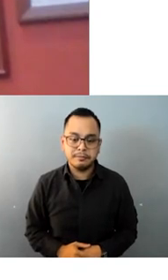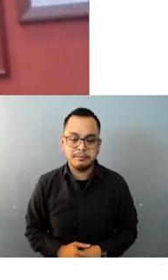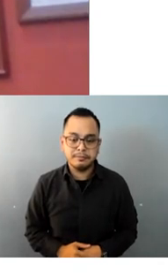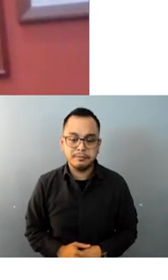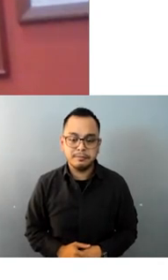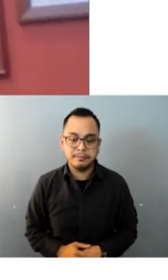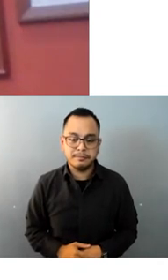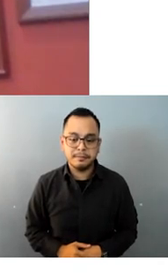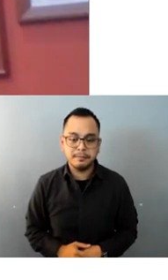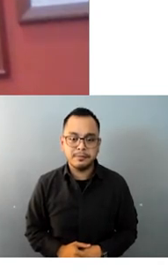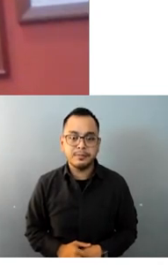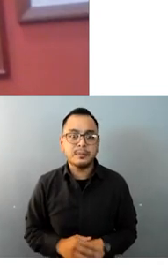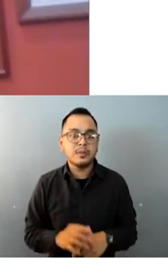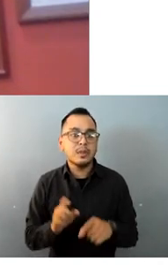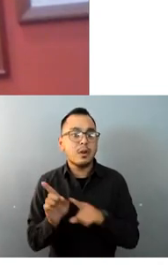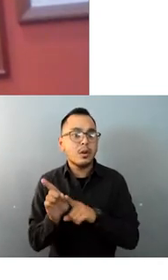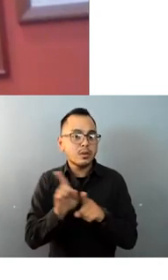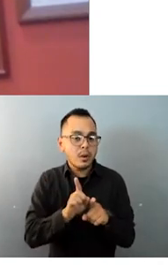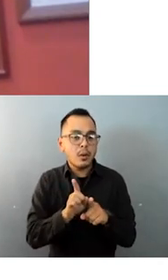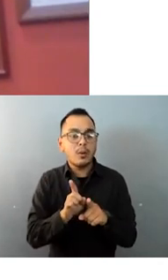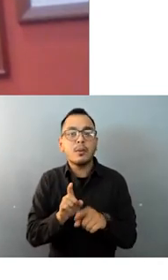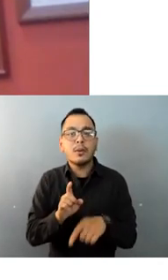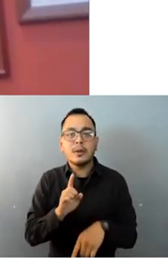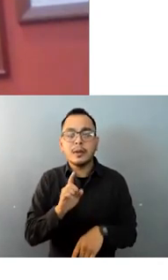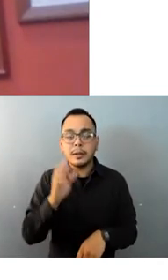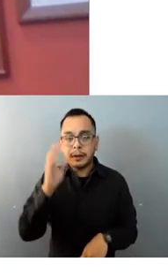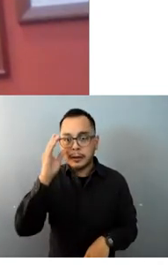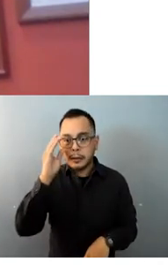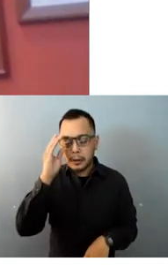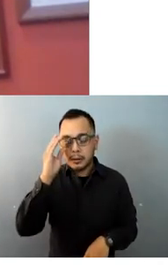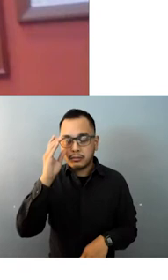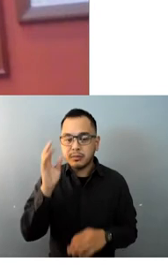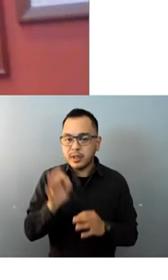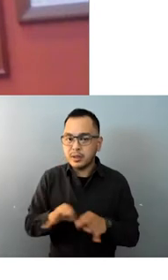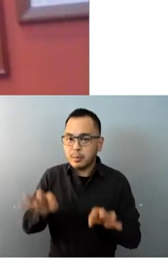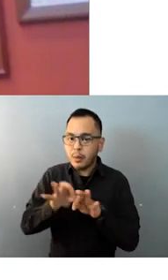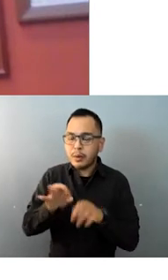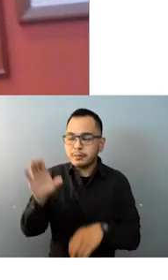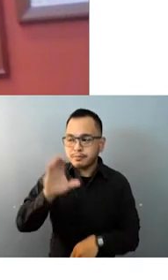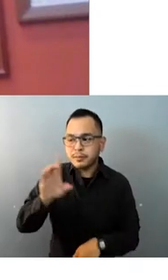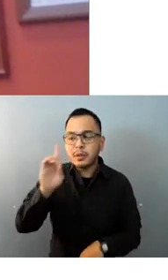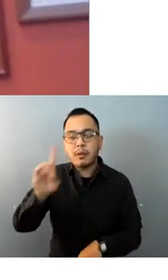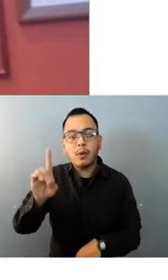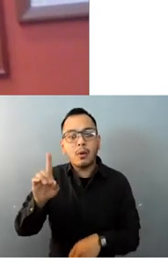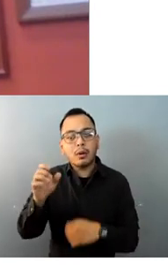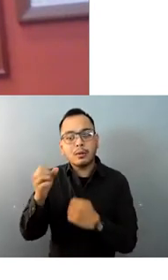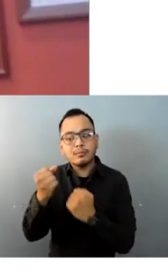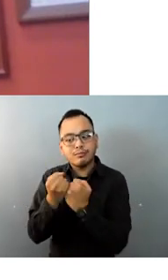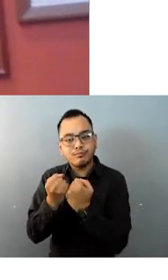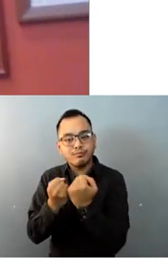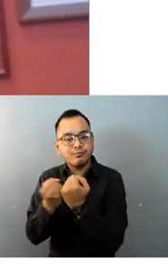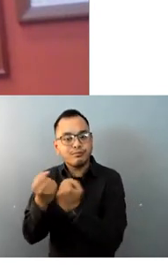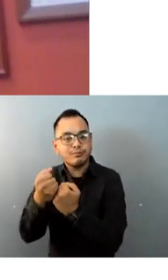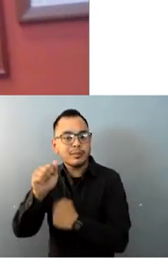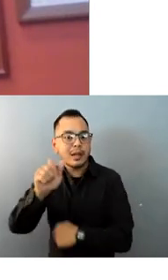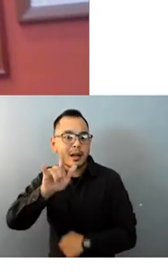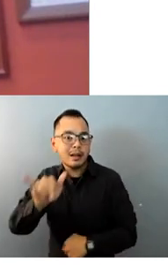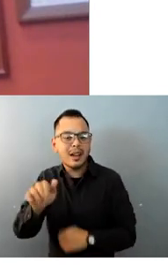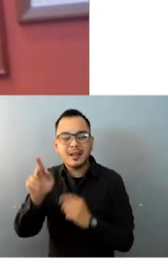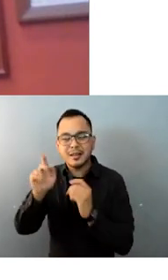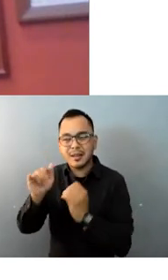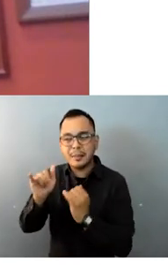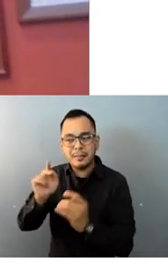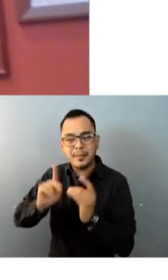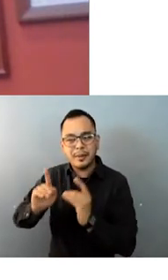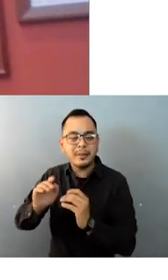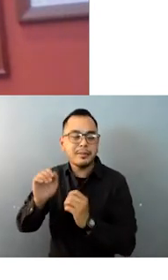And it's also important to seek out allies and individuals who are similarly situated. And I was